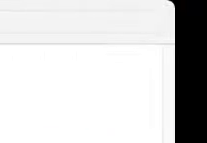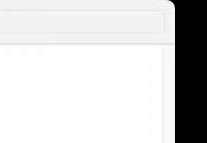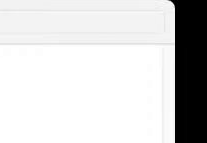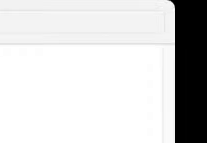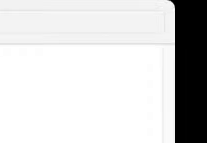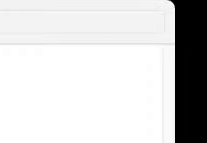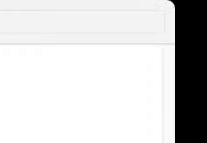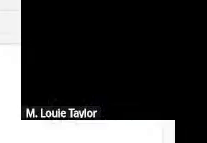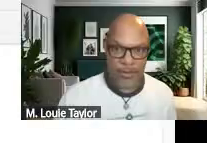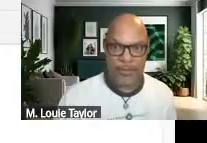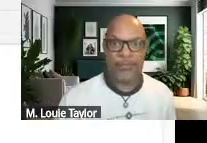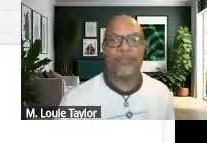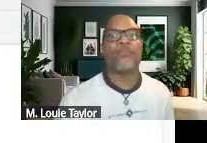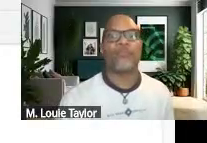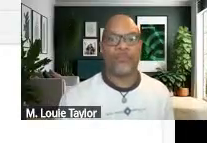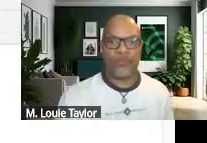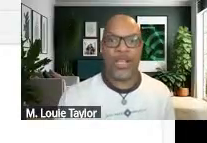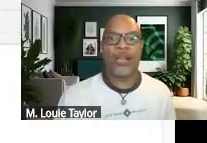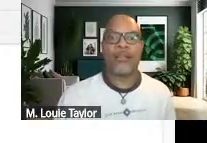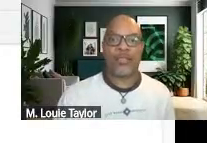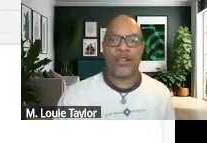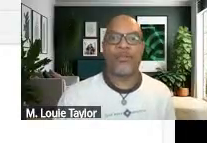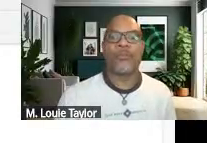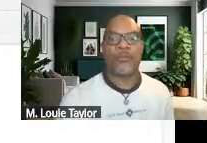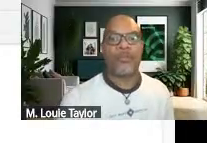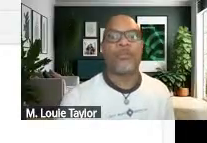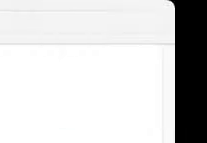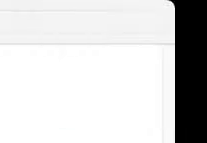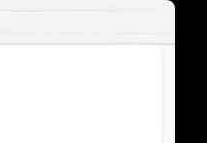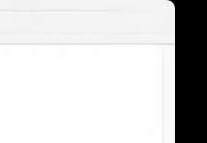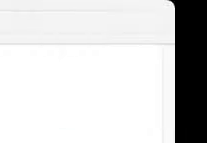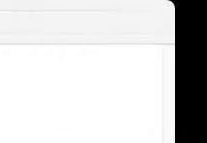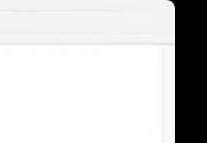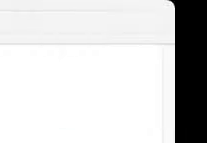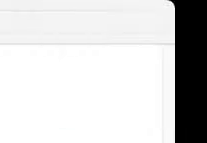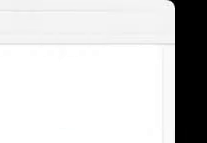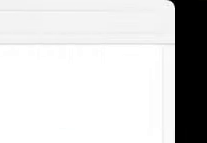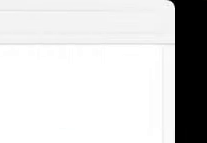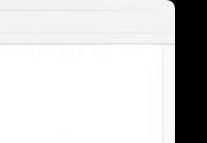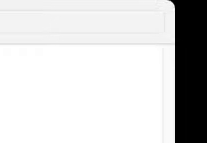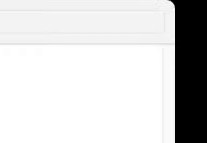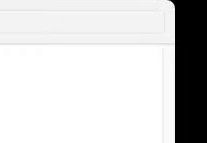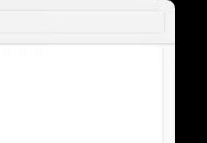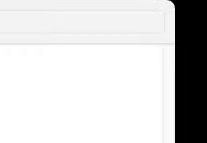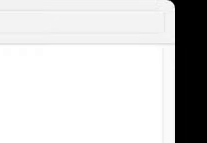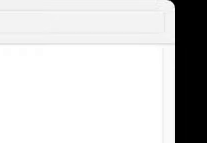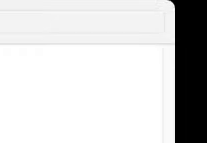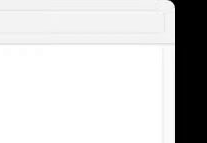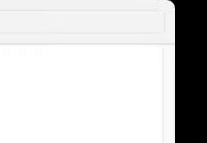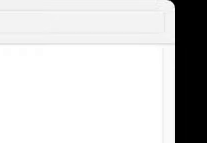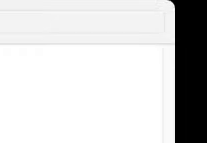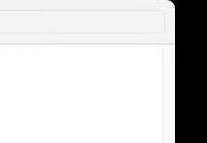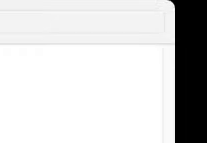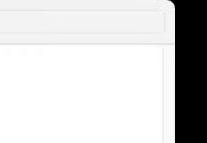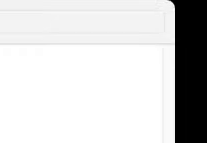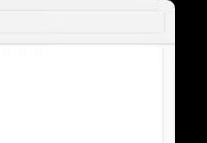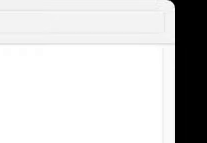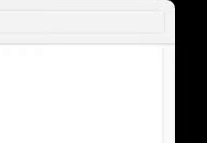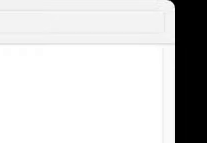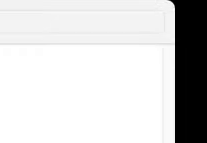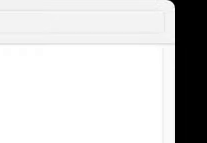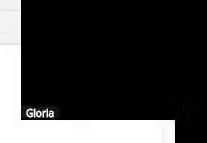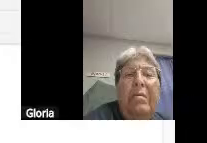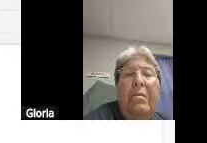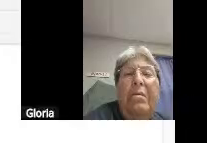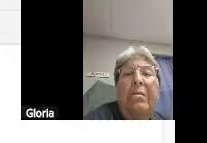customer. Correct. So that you can get those emails and see them, and then you could save them to a folder so you know what's happening every